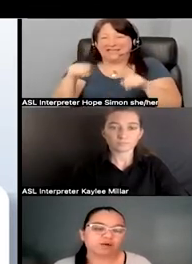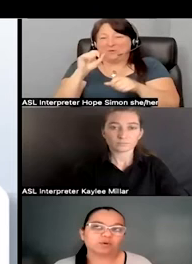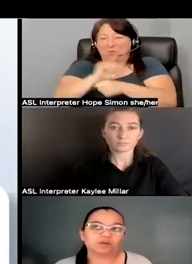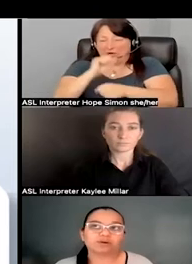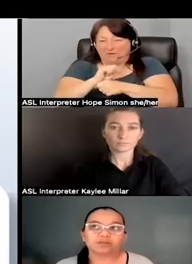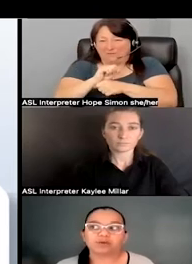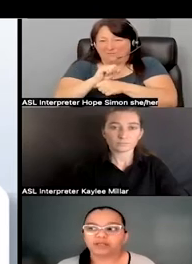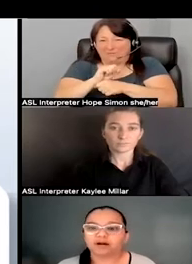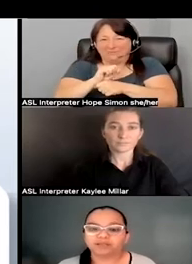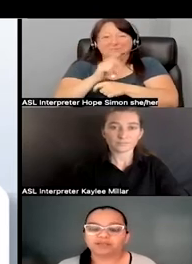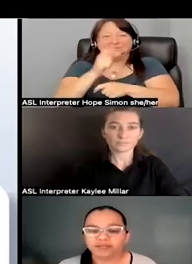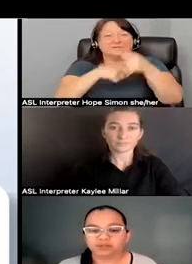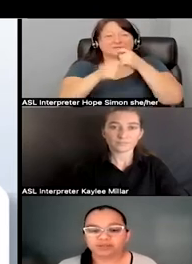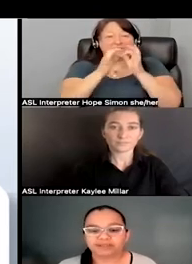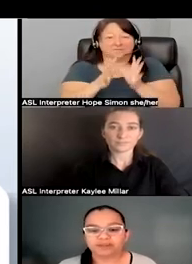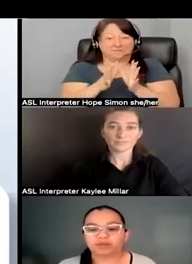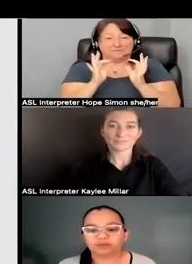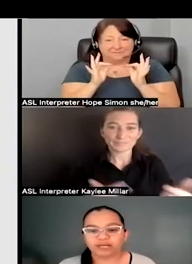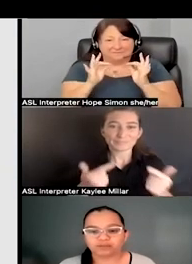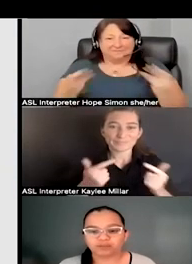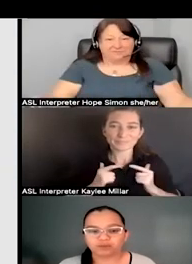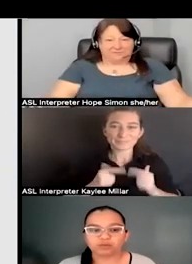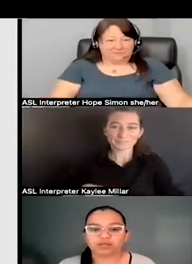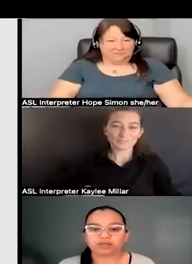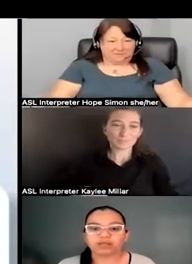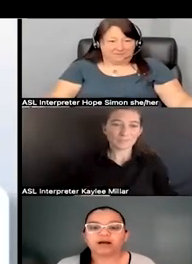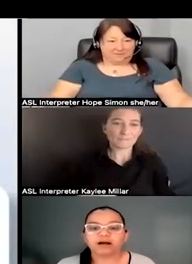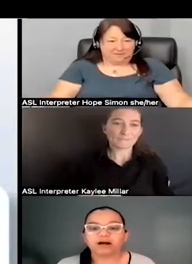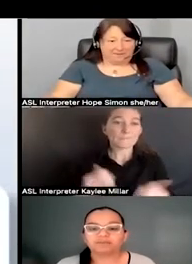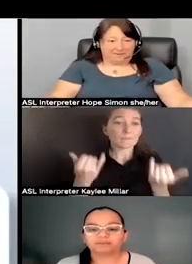right now, what we're currently working on is making sure that they bring those items to work